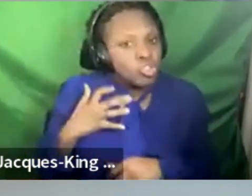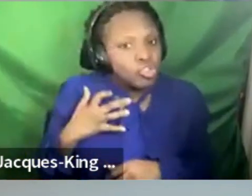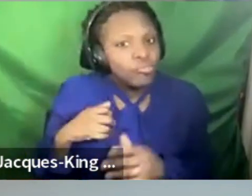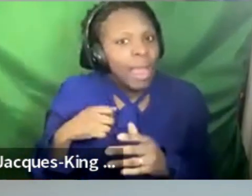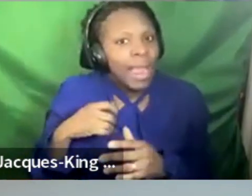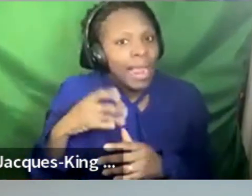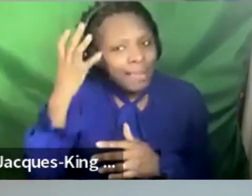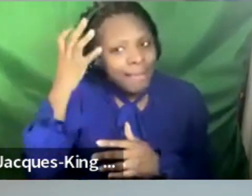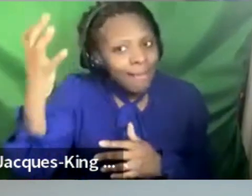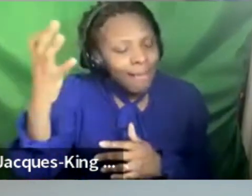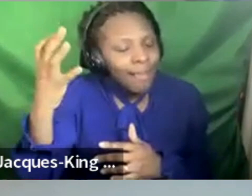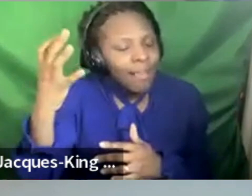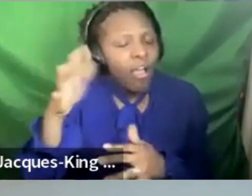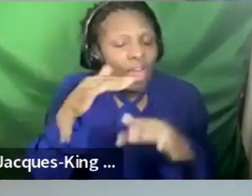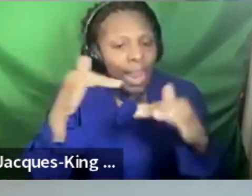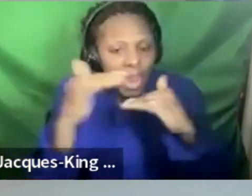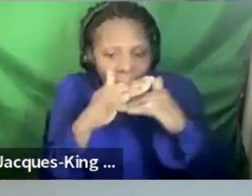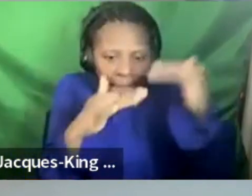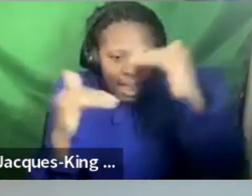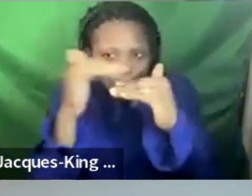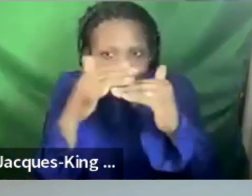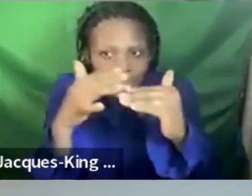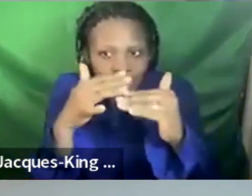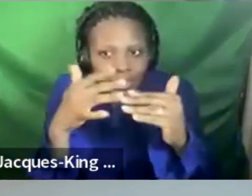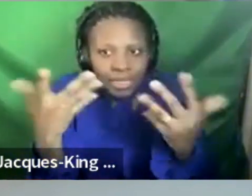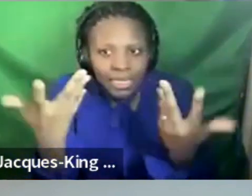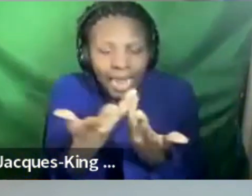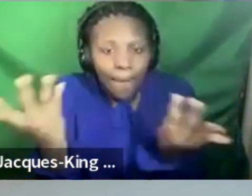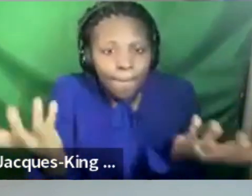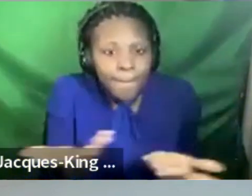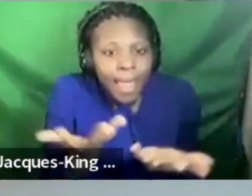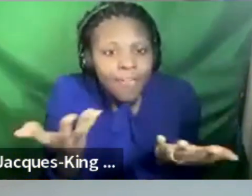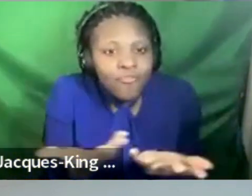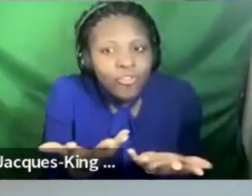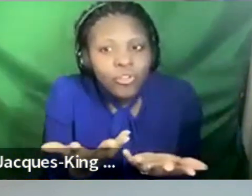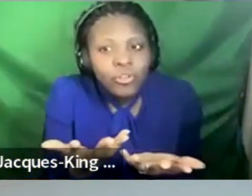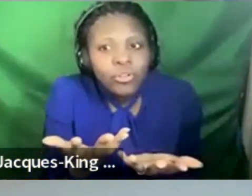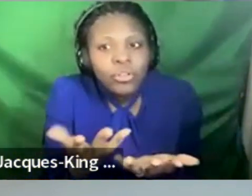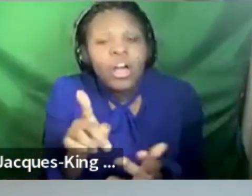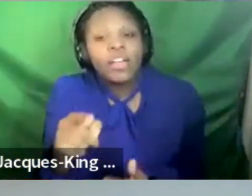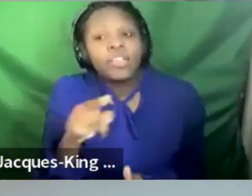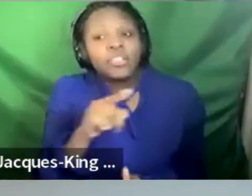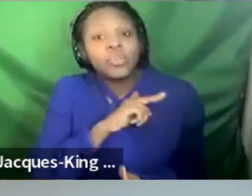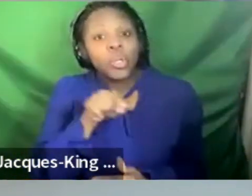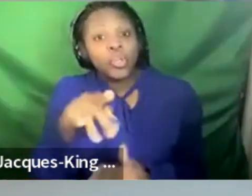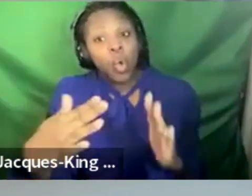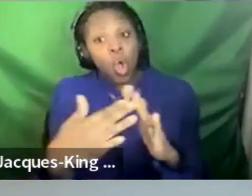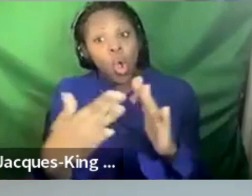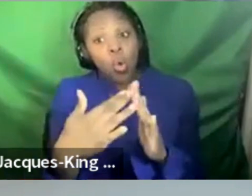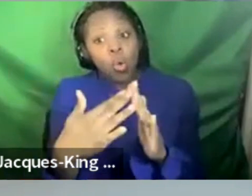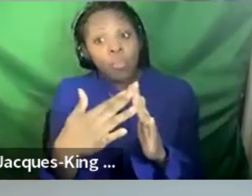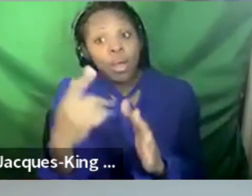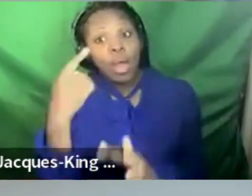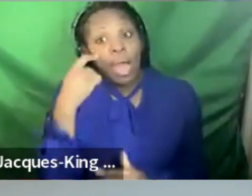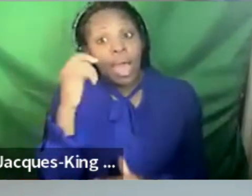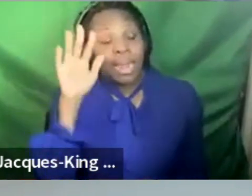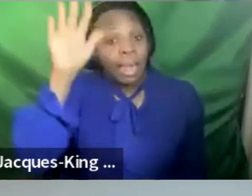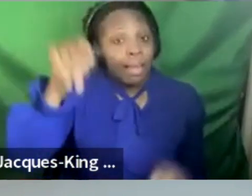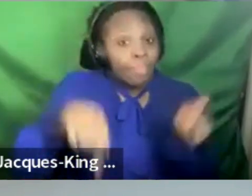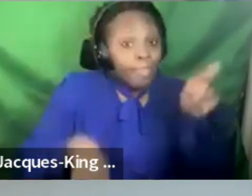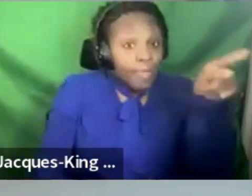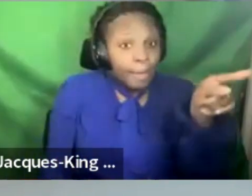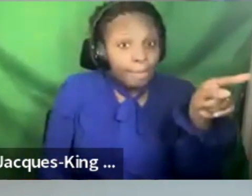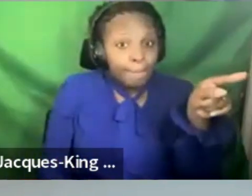want to become a drag king, because of those layers and the playfulness of that. That's why I wanted to have you here at